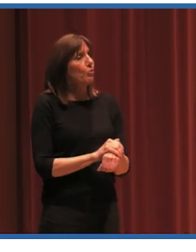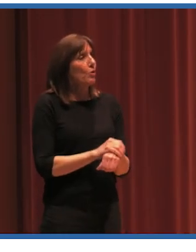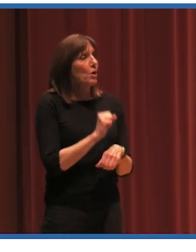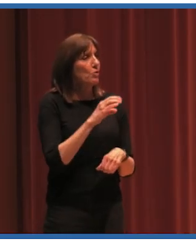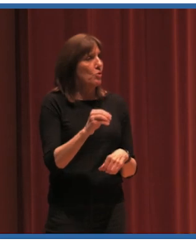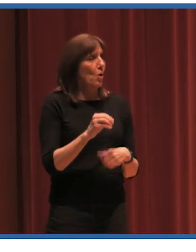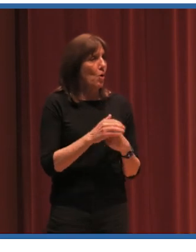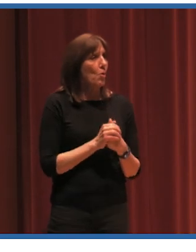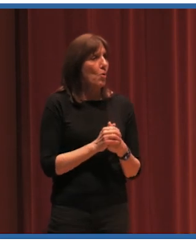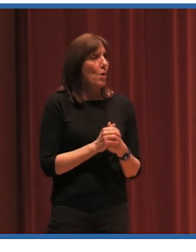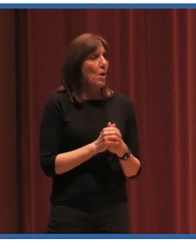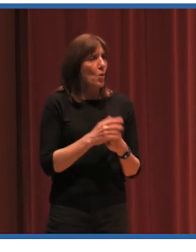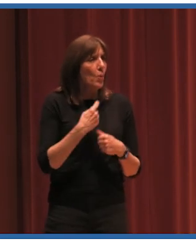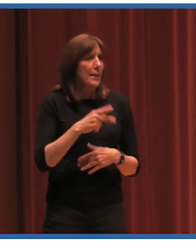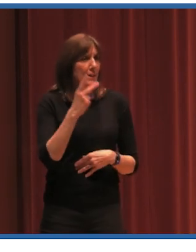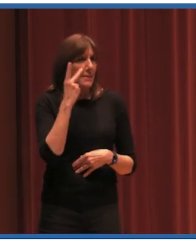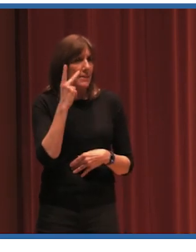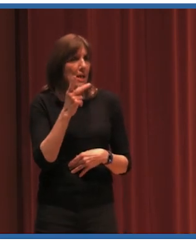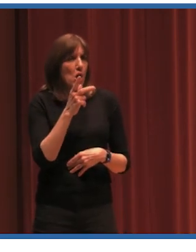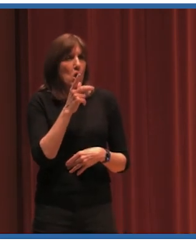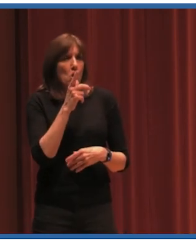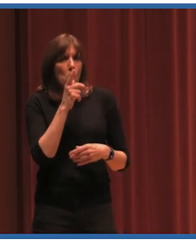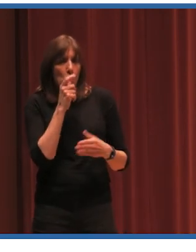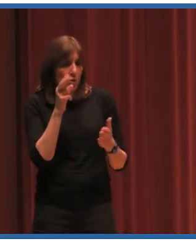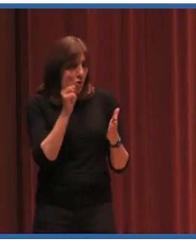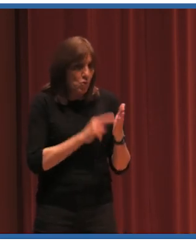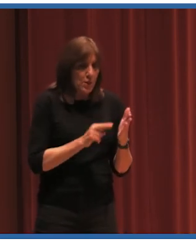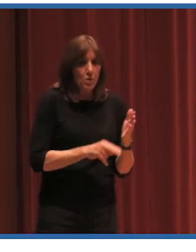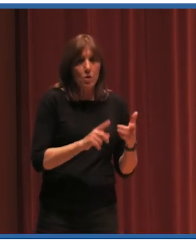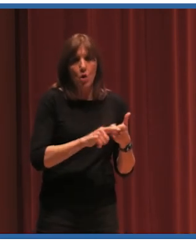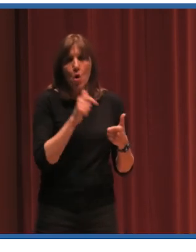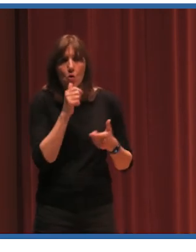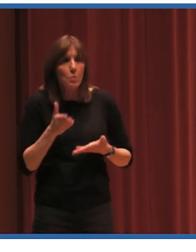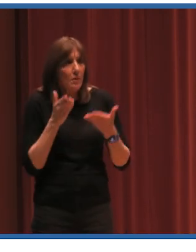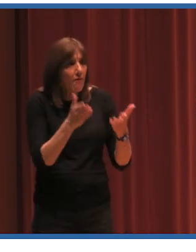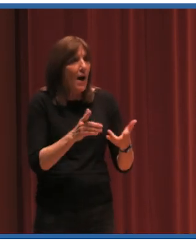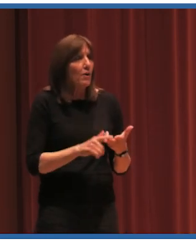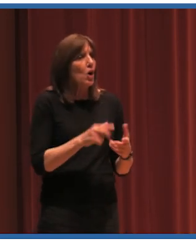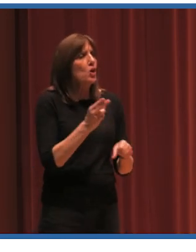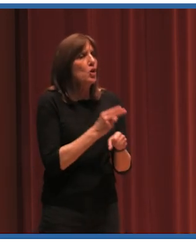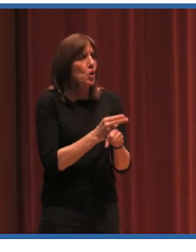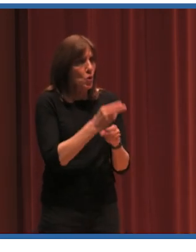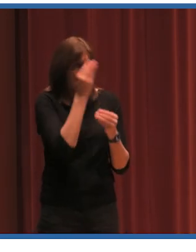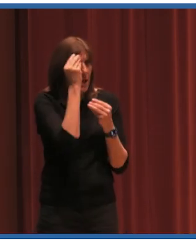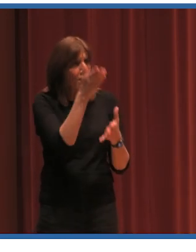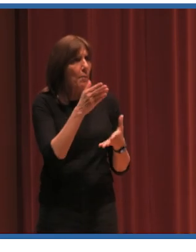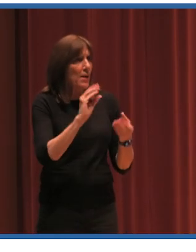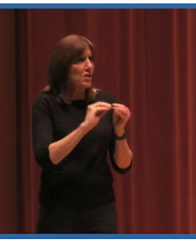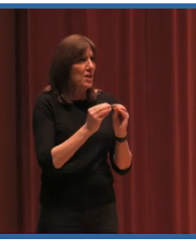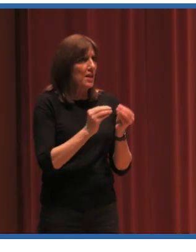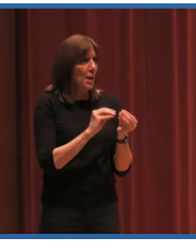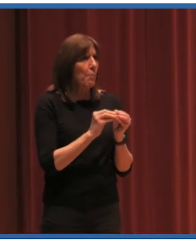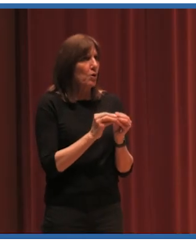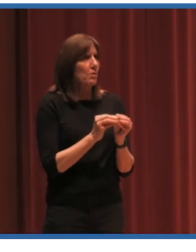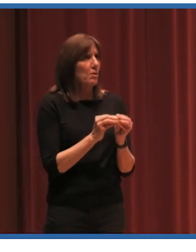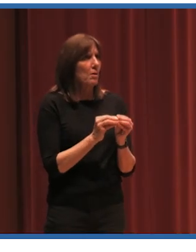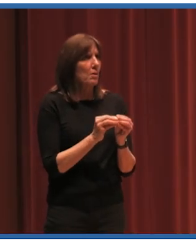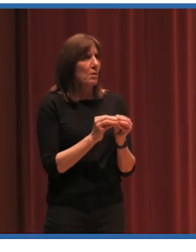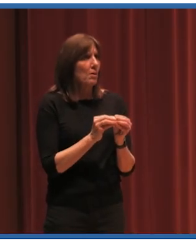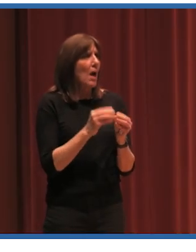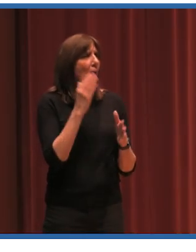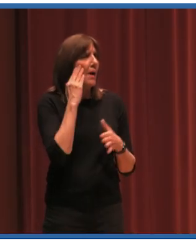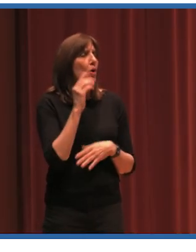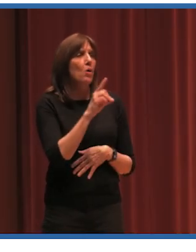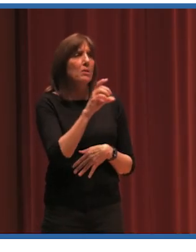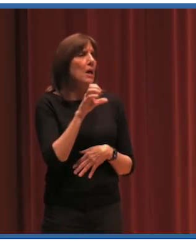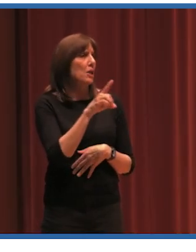advocates or who are researchers or providers to use that data. We collect, again, hundreds of